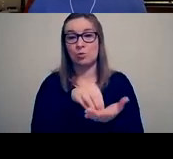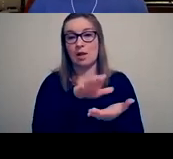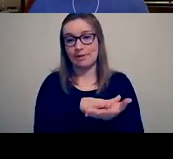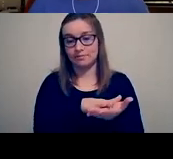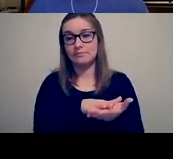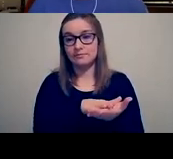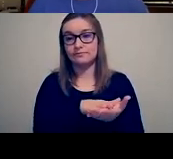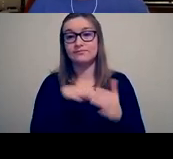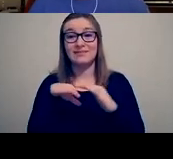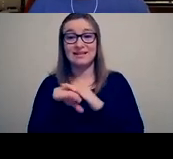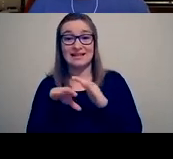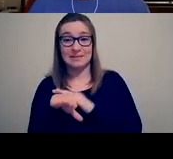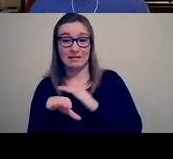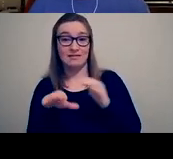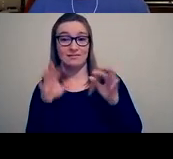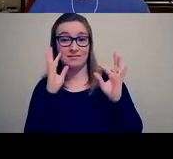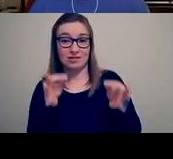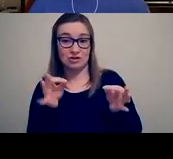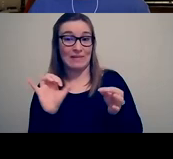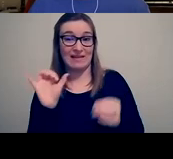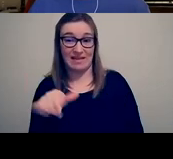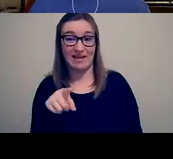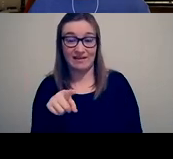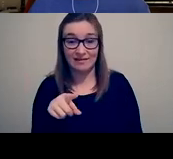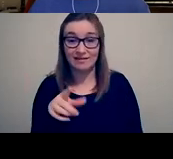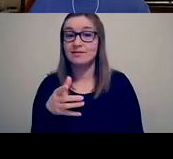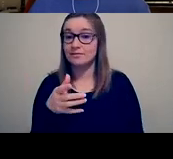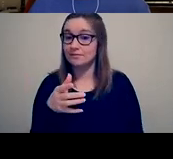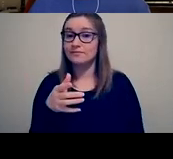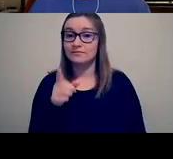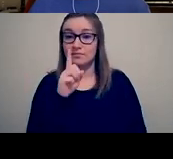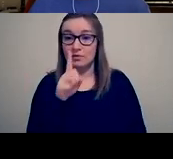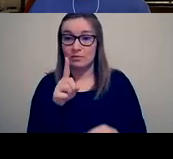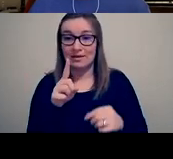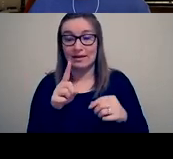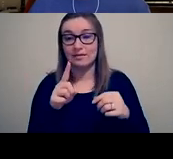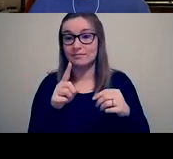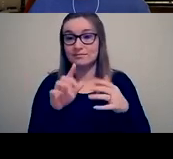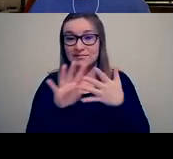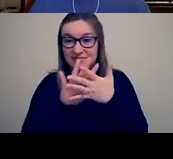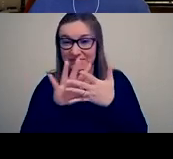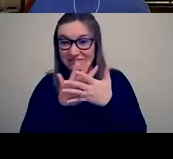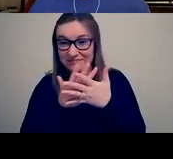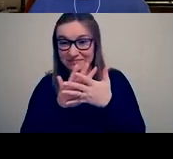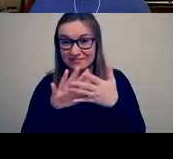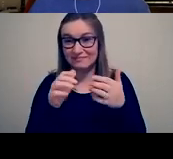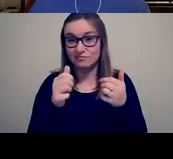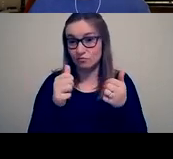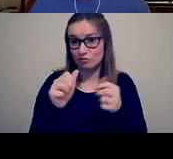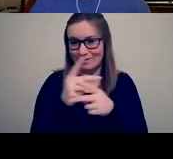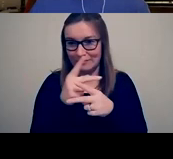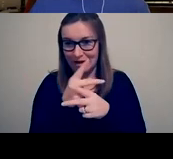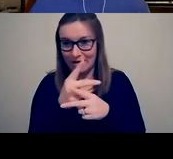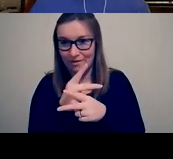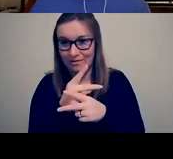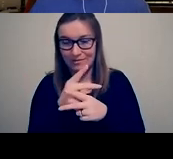accessibility decisions like this, which are, you know, playing the nuance of WCAG when it offers it, you know, which in on input